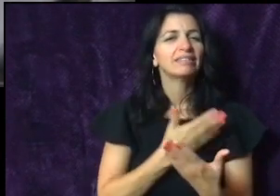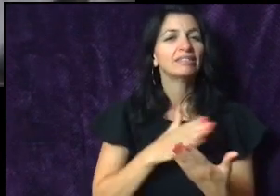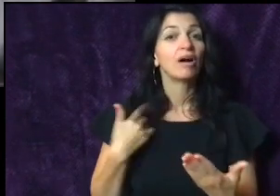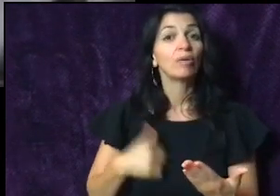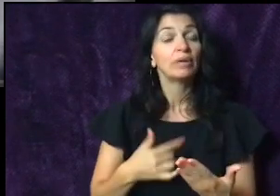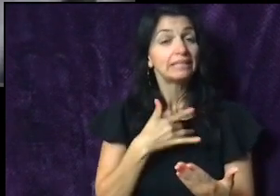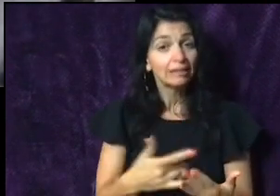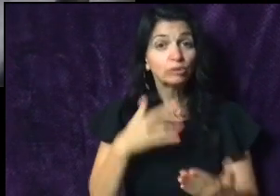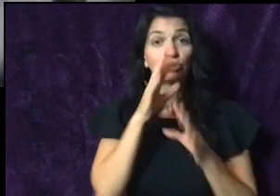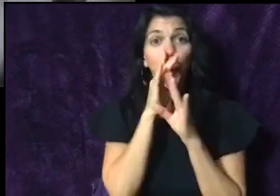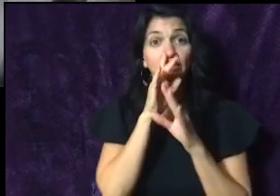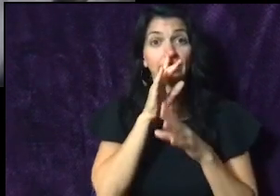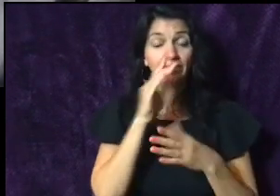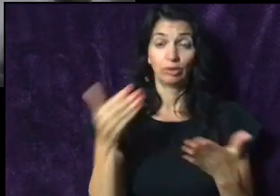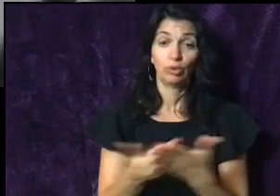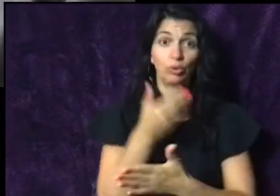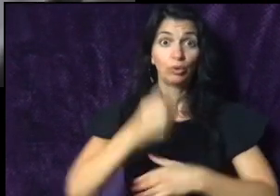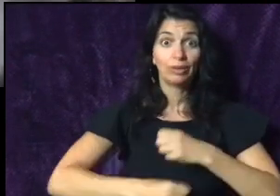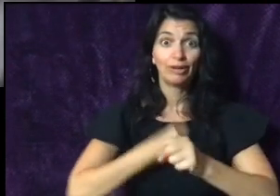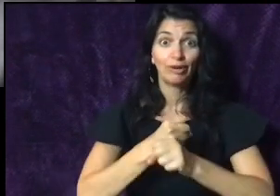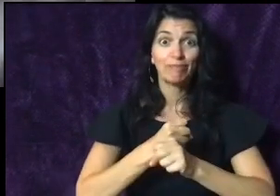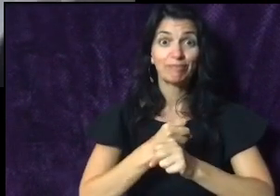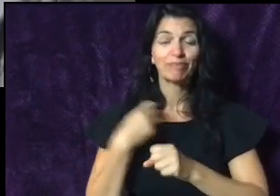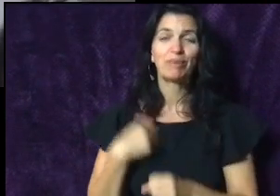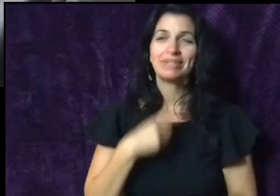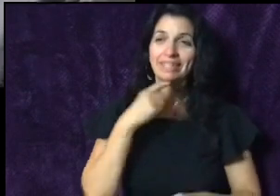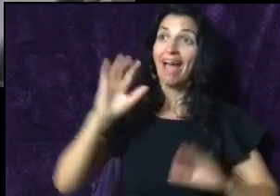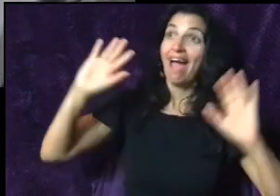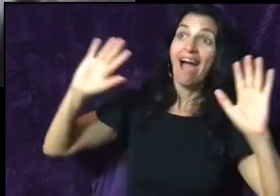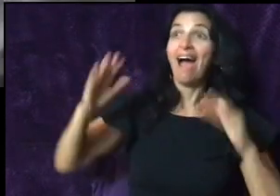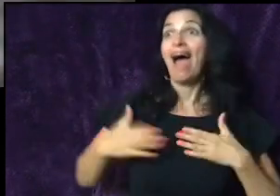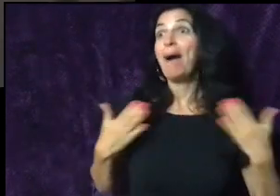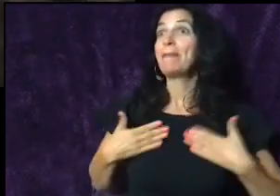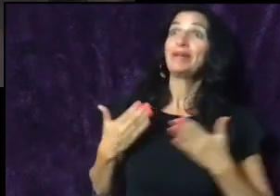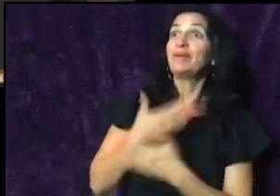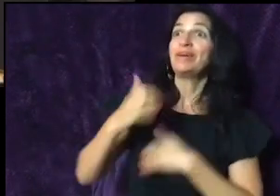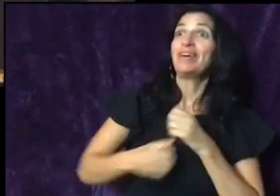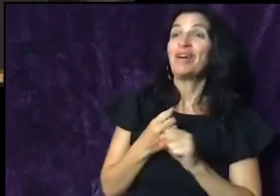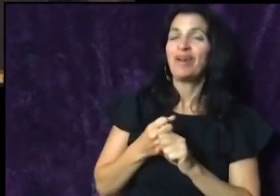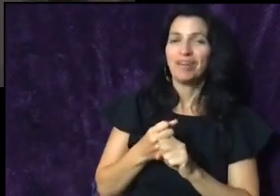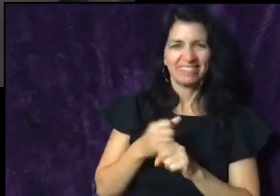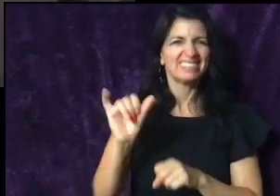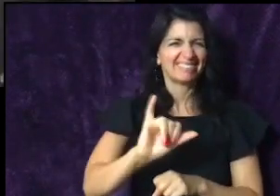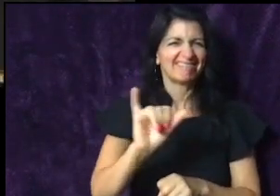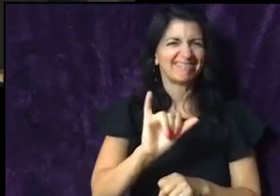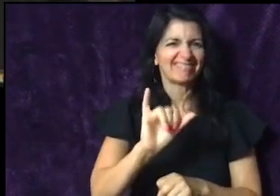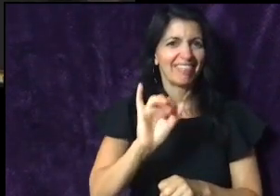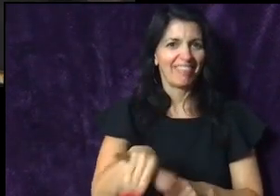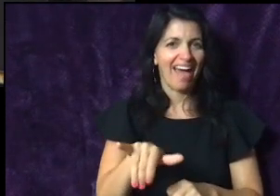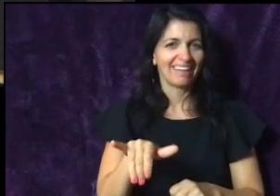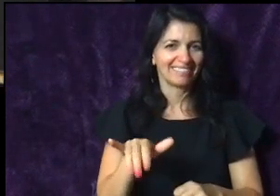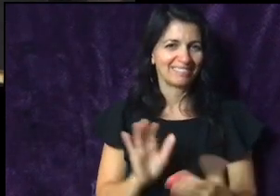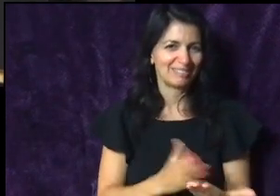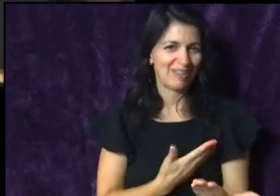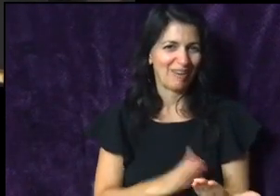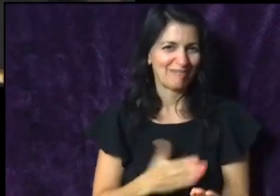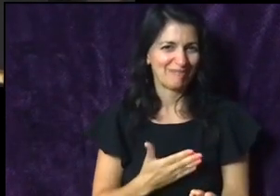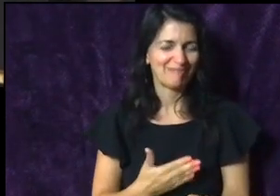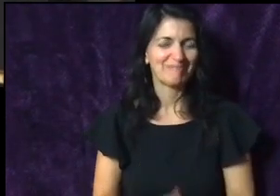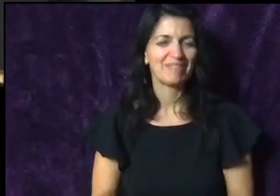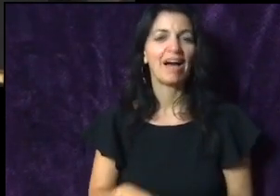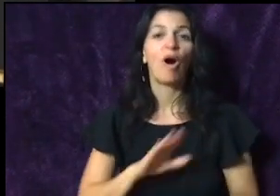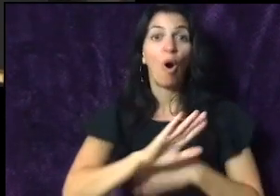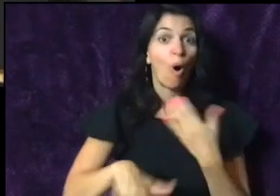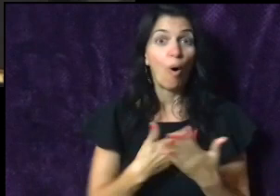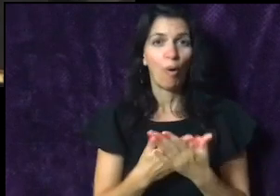song that we all sing when it's the New Year. When we say Happy New Year, we then also play this song. Now I'll play a little of it with the